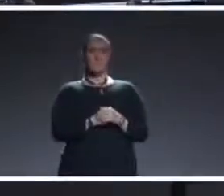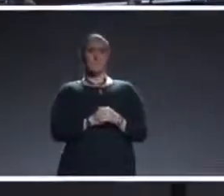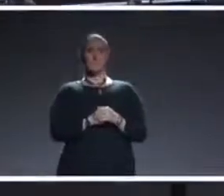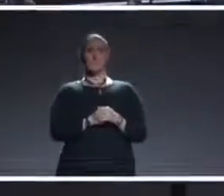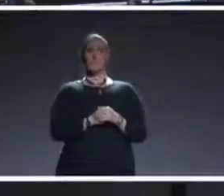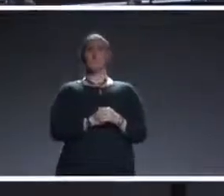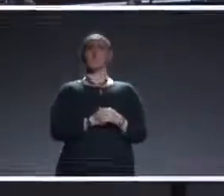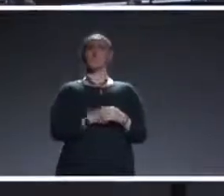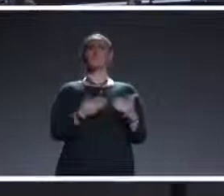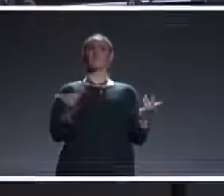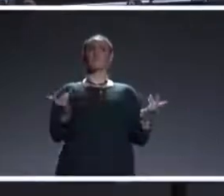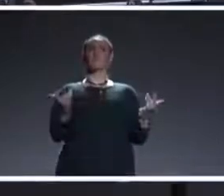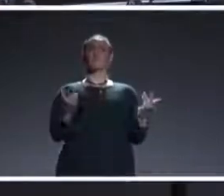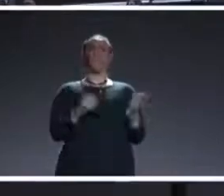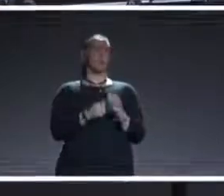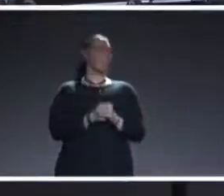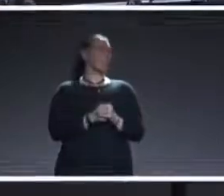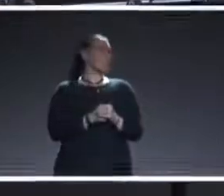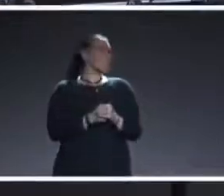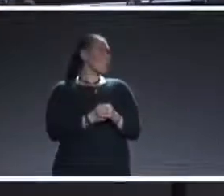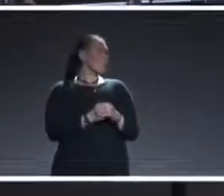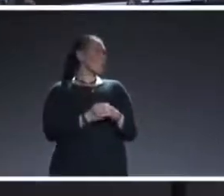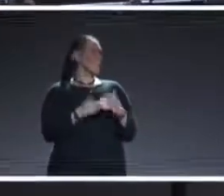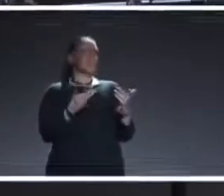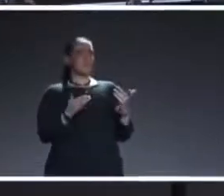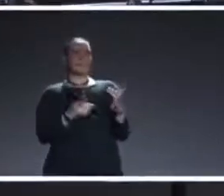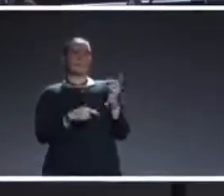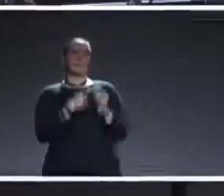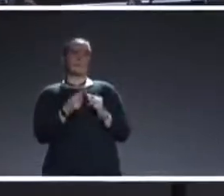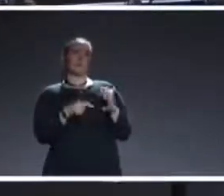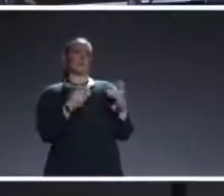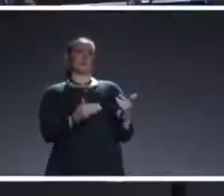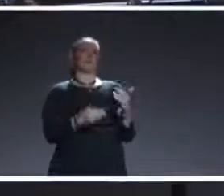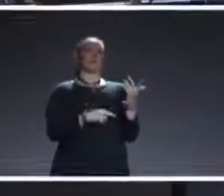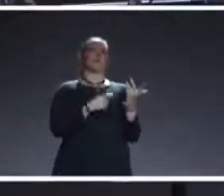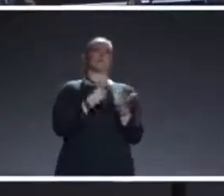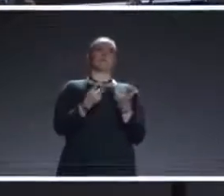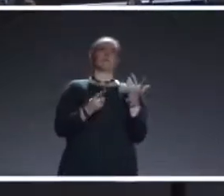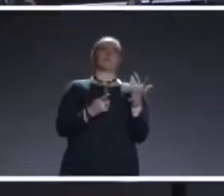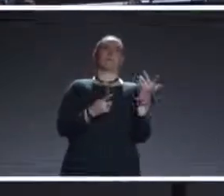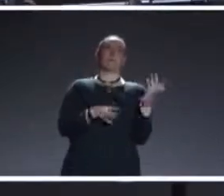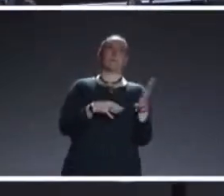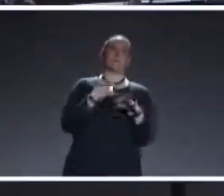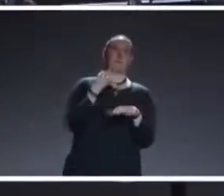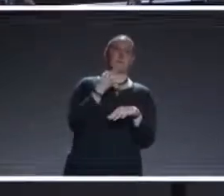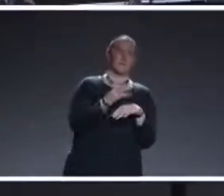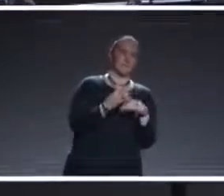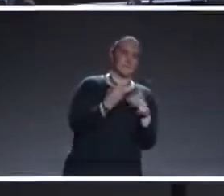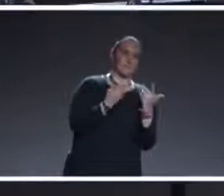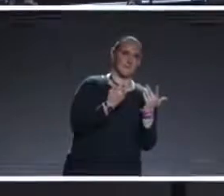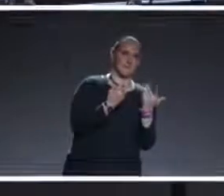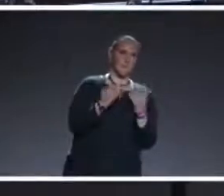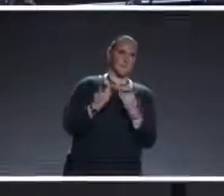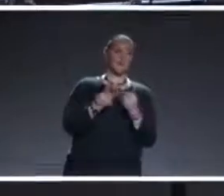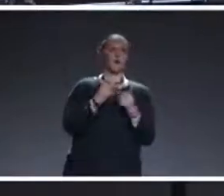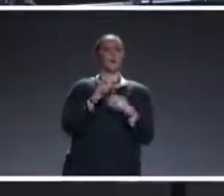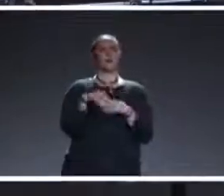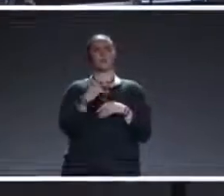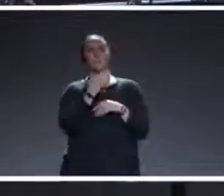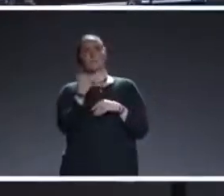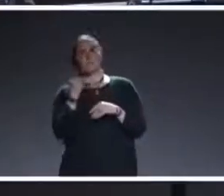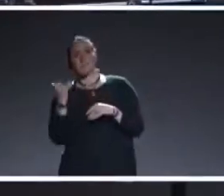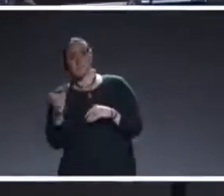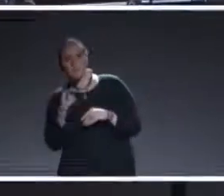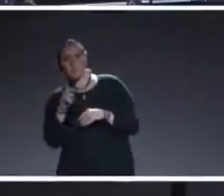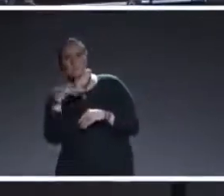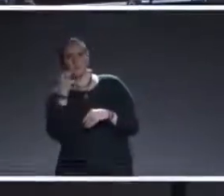every year Warner Brothers would ask us to make another one, and every year they would drive truckloads of money up